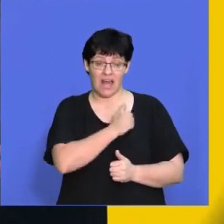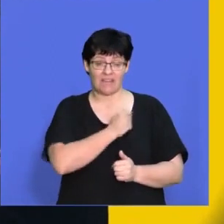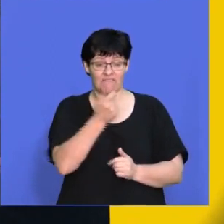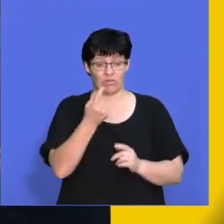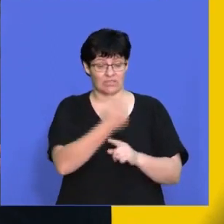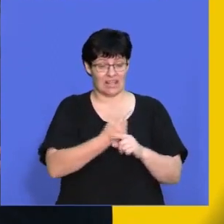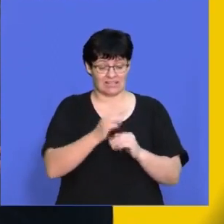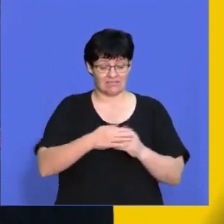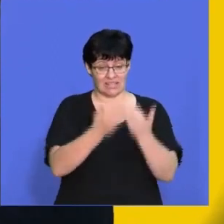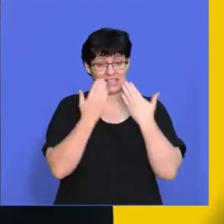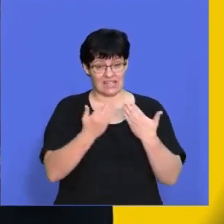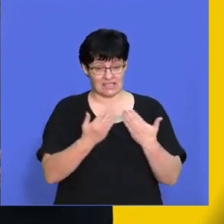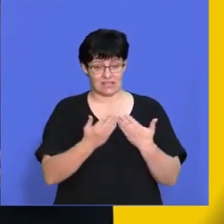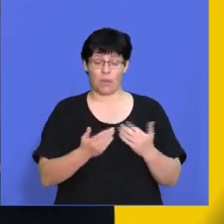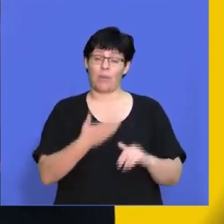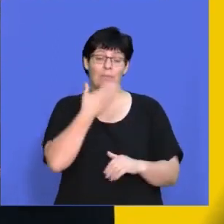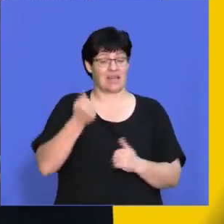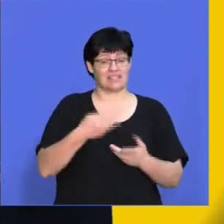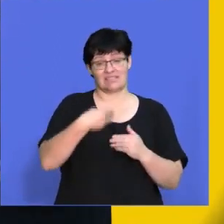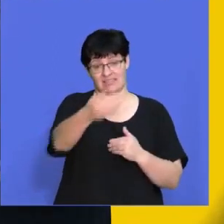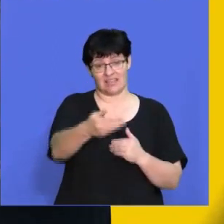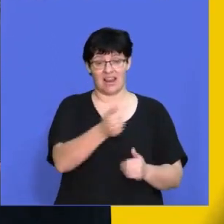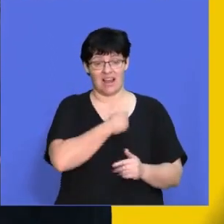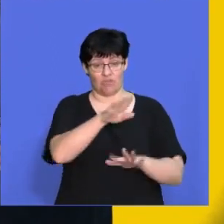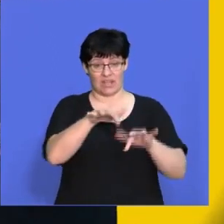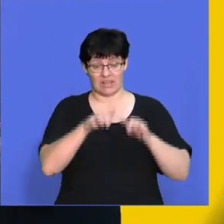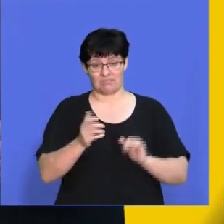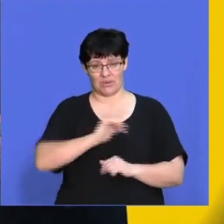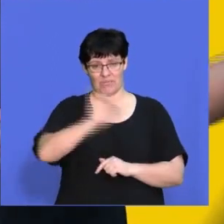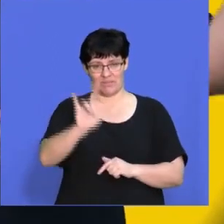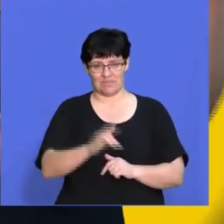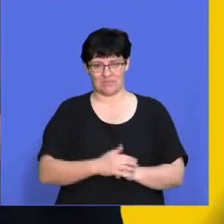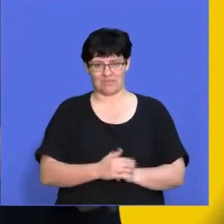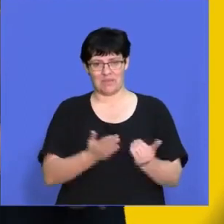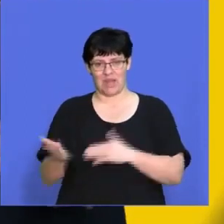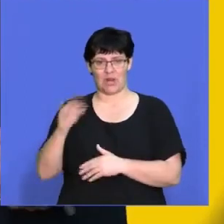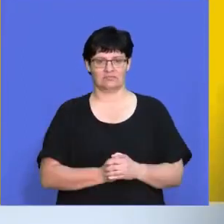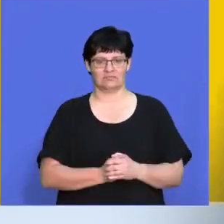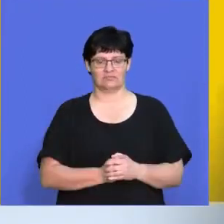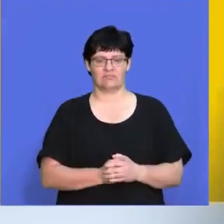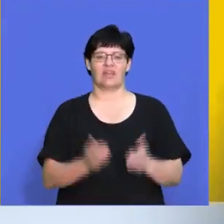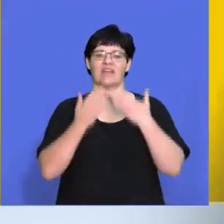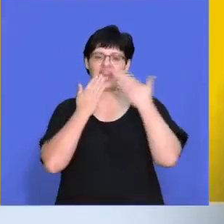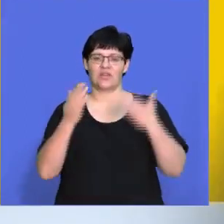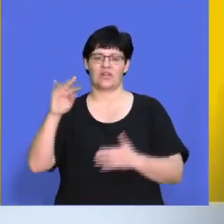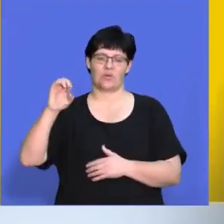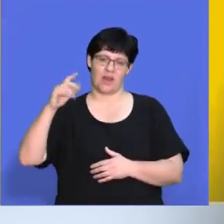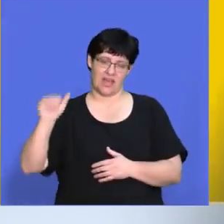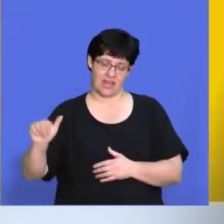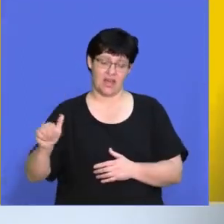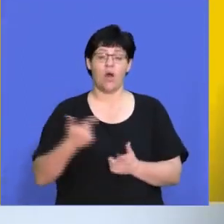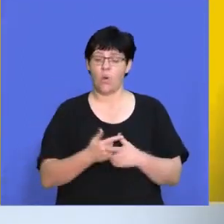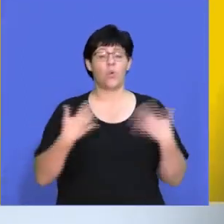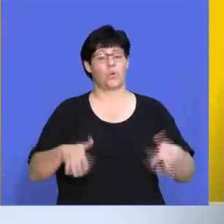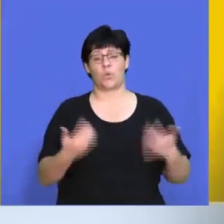few days of studying. I wish you all the best and all the luck in your exams. Goodbye. Back to you, Luni. Thank you, Nicola. Guys, it's been